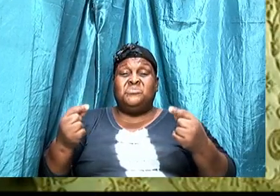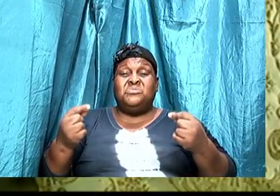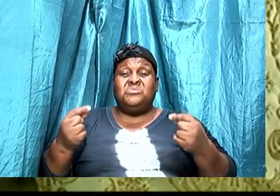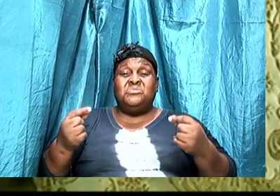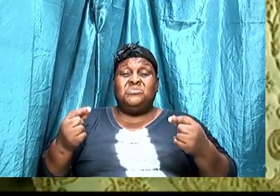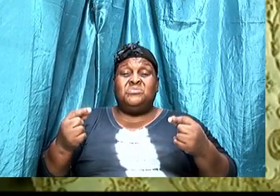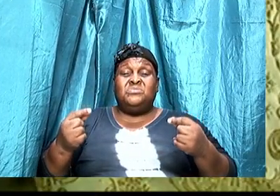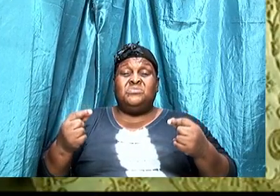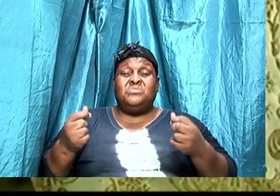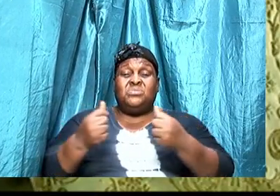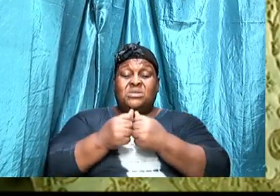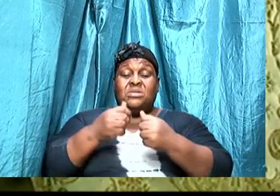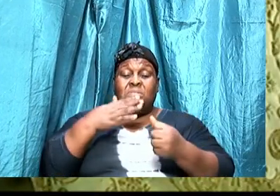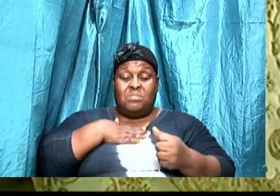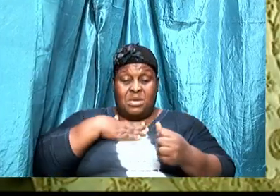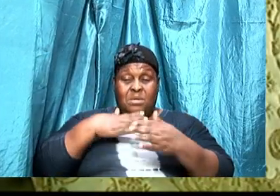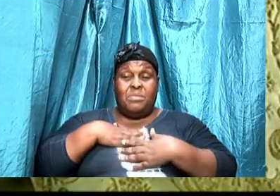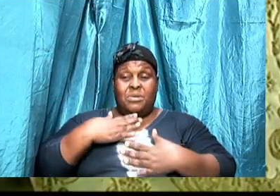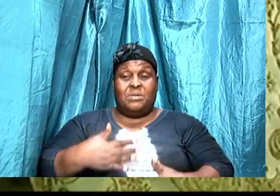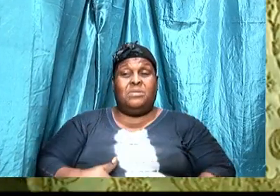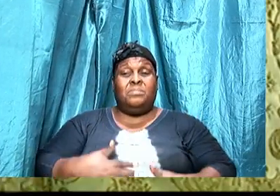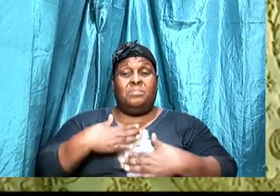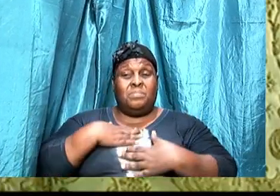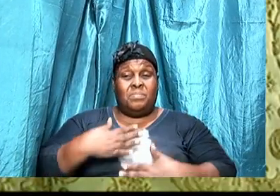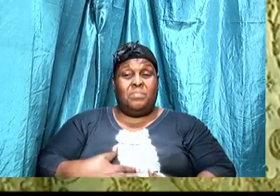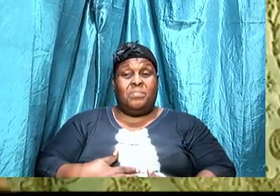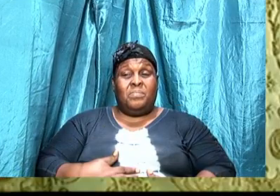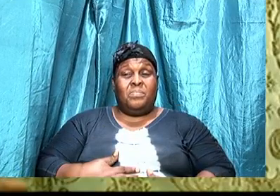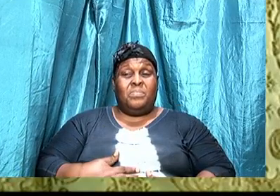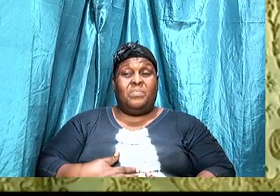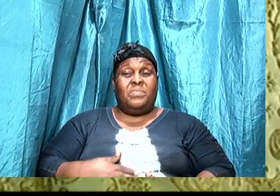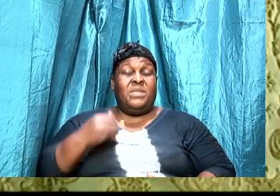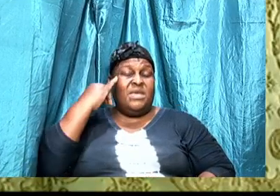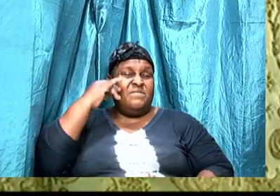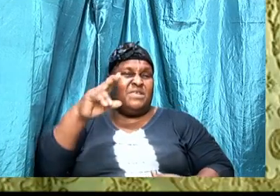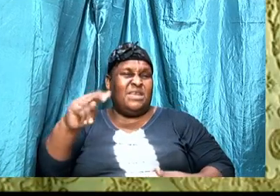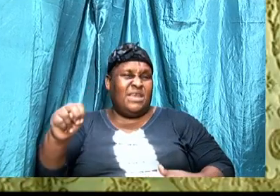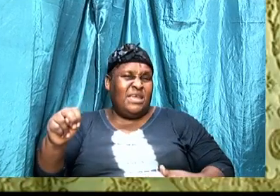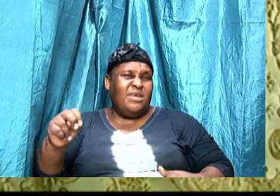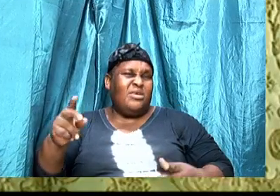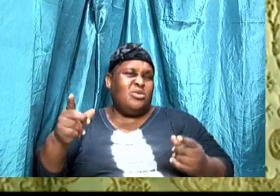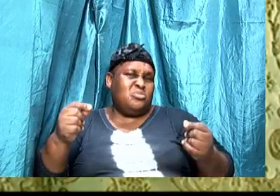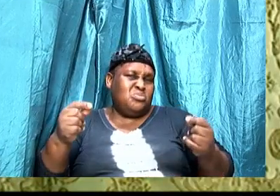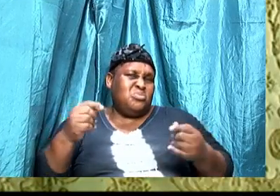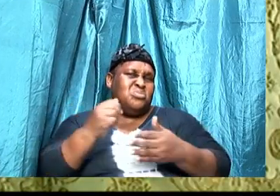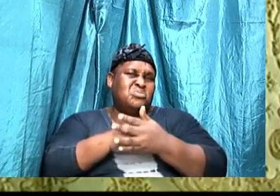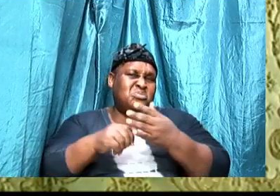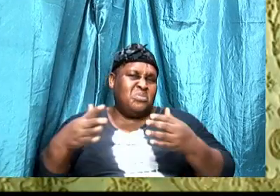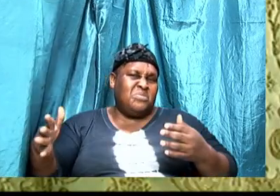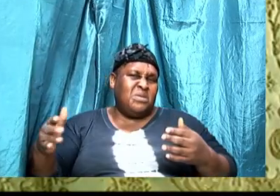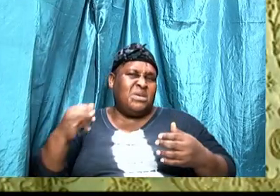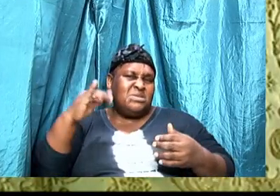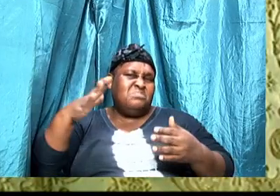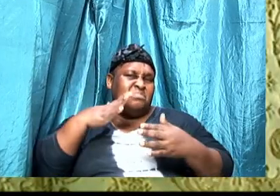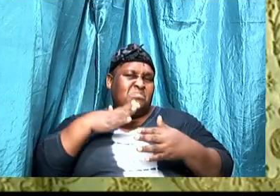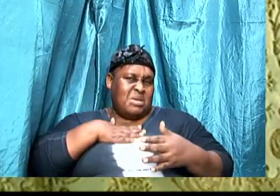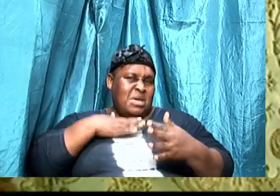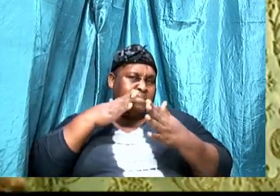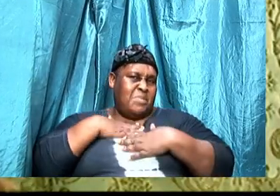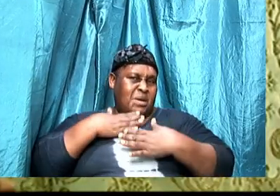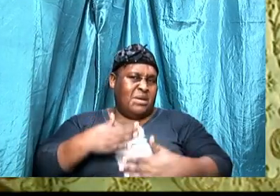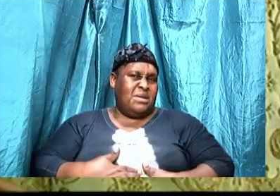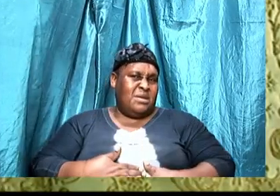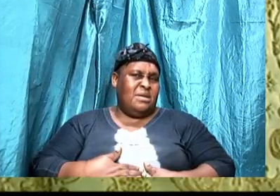I do with my body. You know, if I need to do something, it is my body that I use to do it. If I want to move